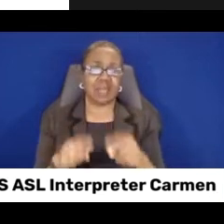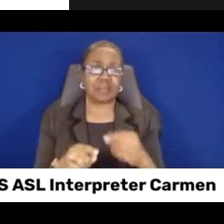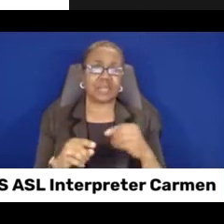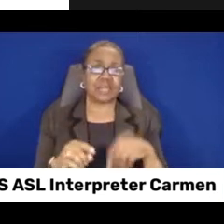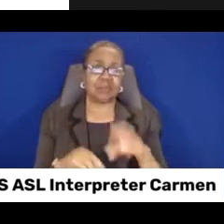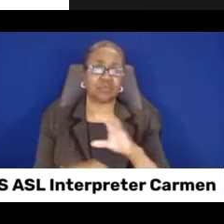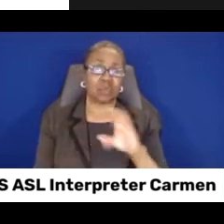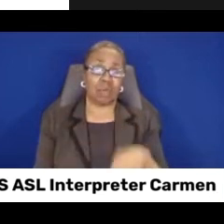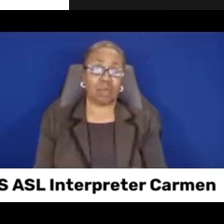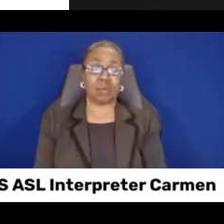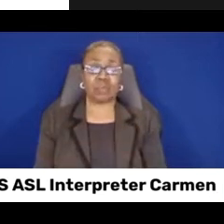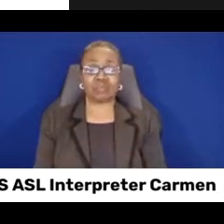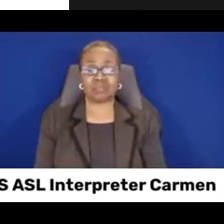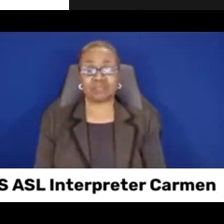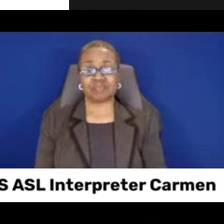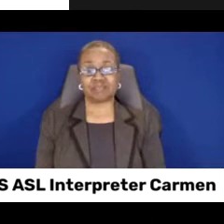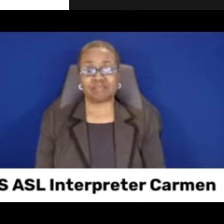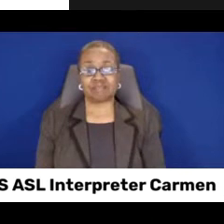city.